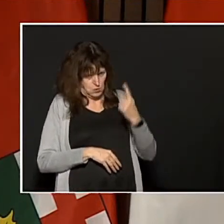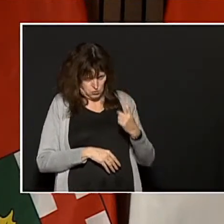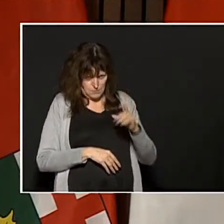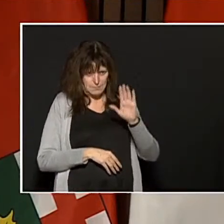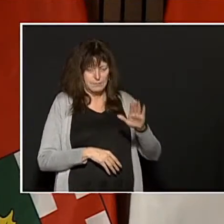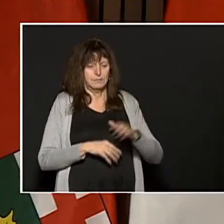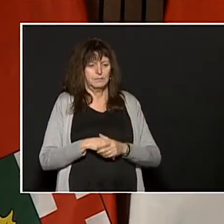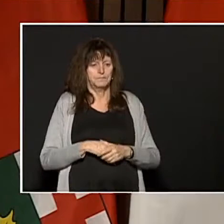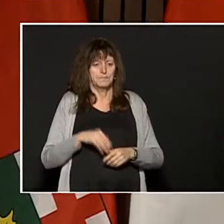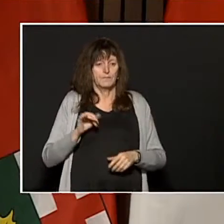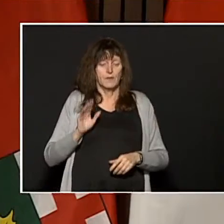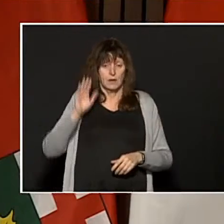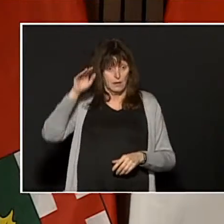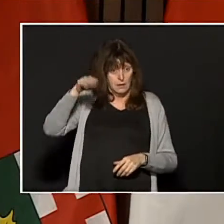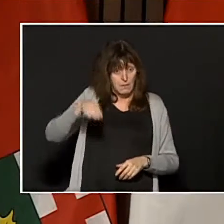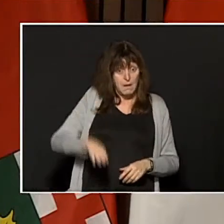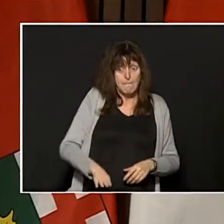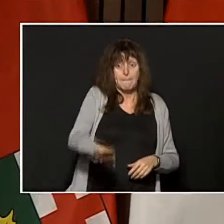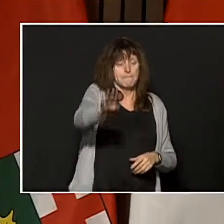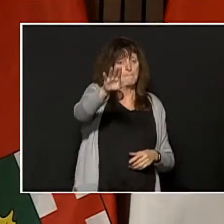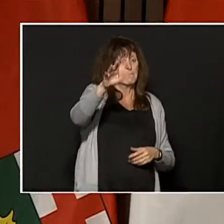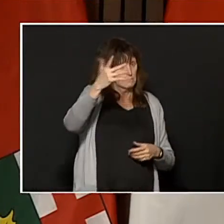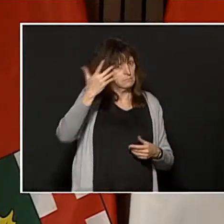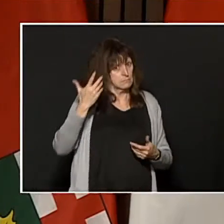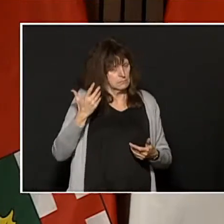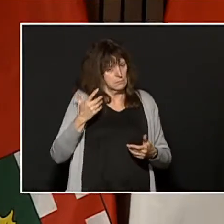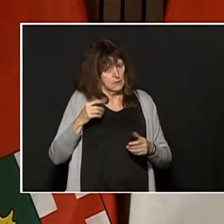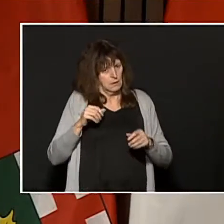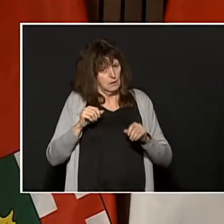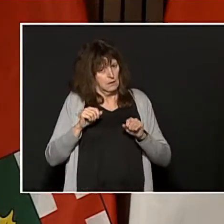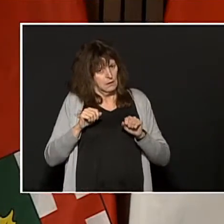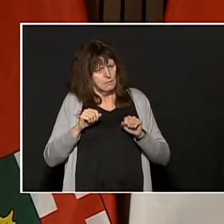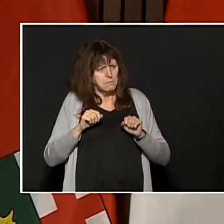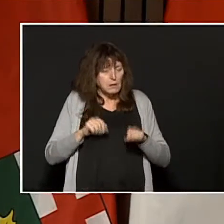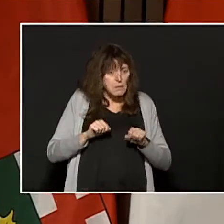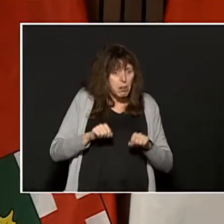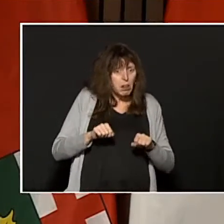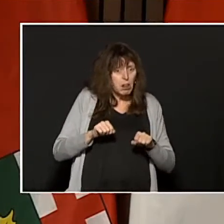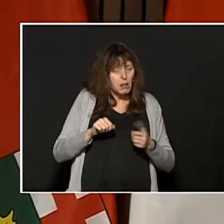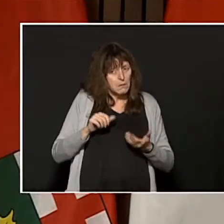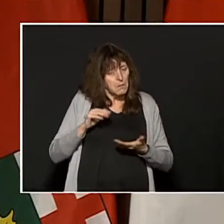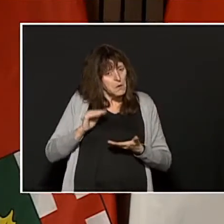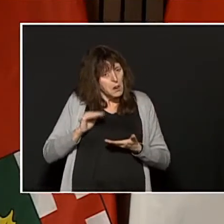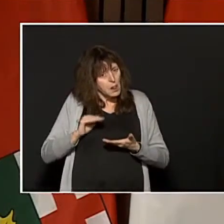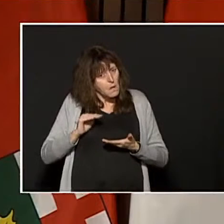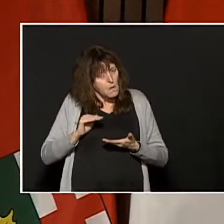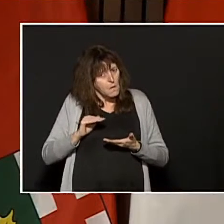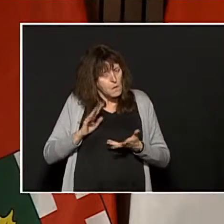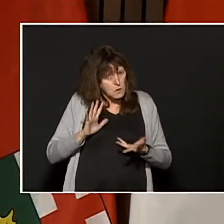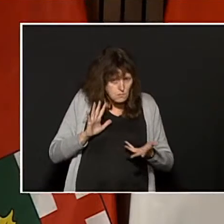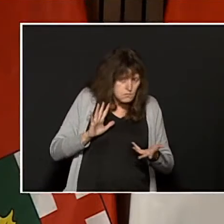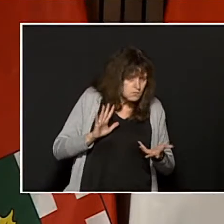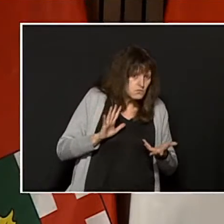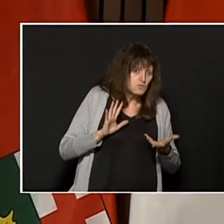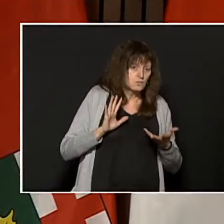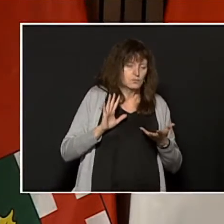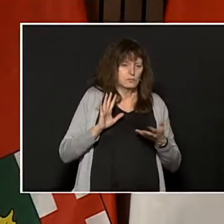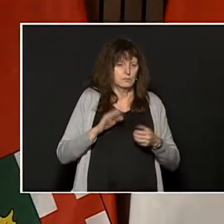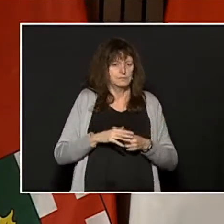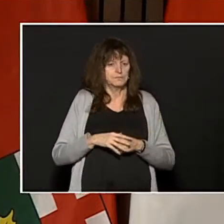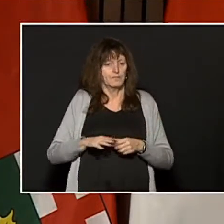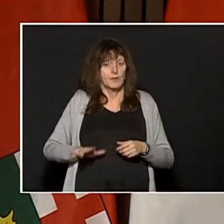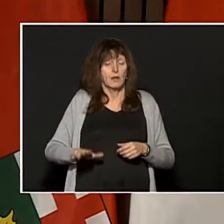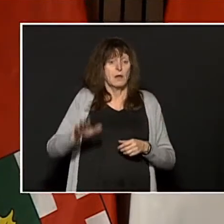low rebound. You can see it starting to crest already there and then coming back down. So it's a smaller rebound, and you can see